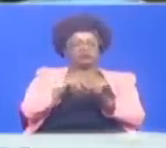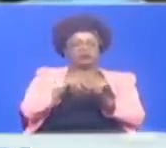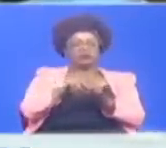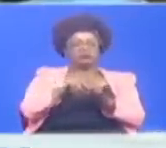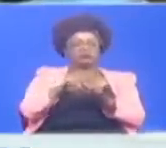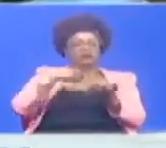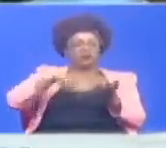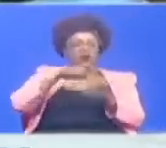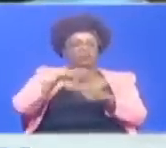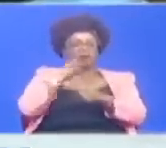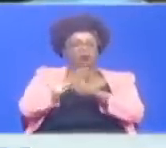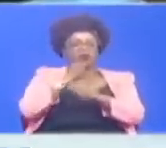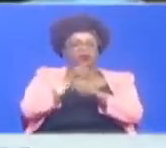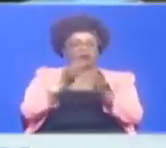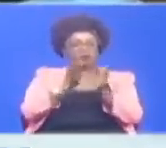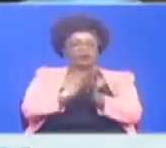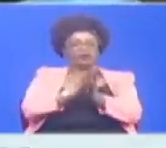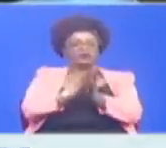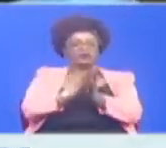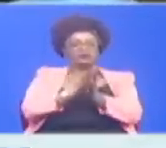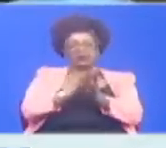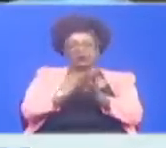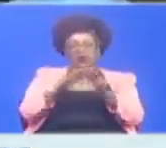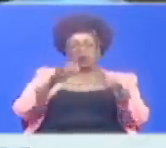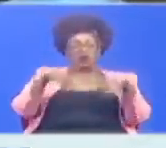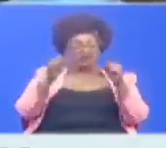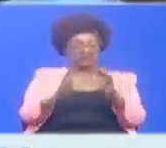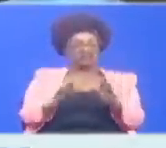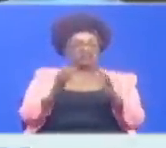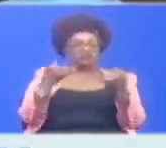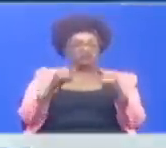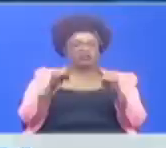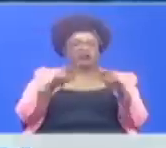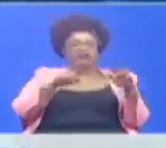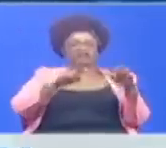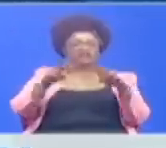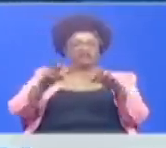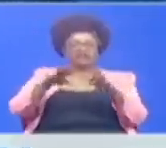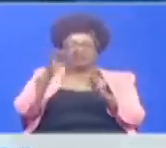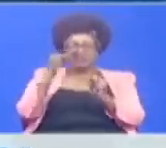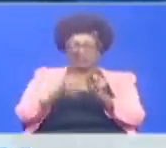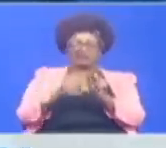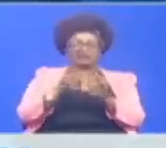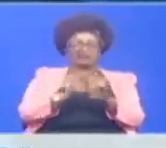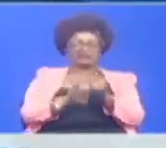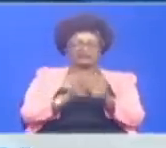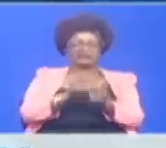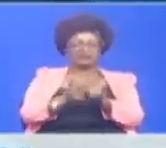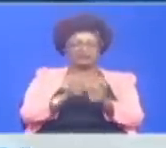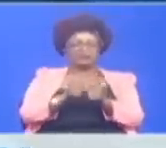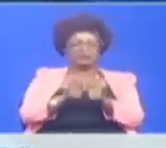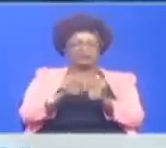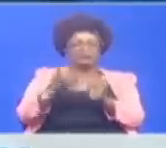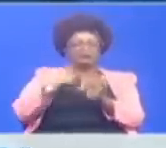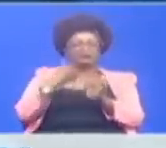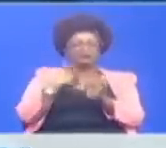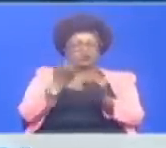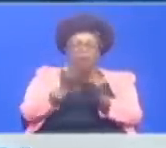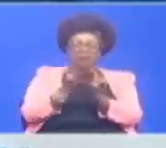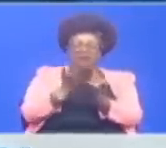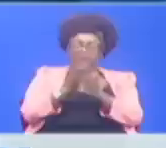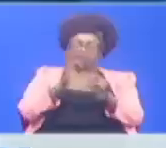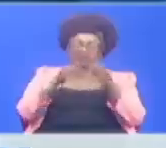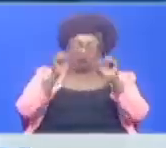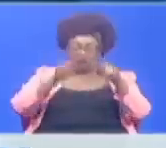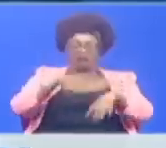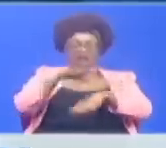law enforcement officers and his friends just to try and track his last steps. Our plea is still the same, that if we could get information that could